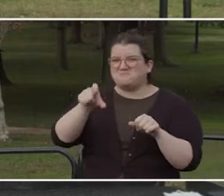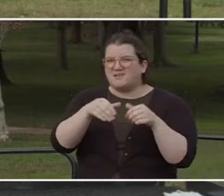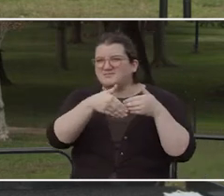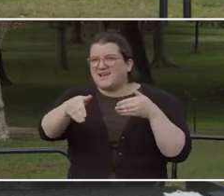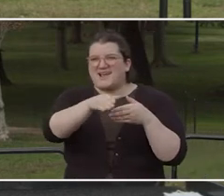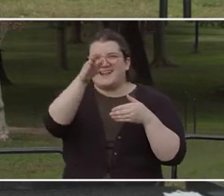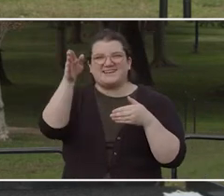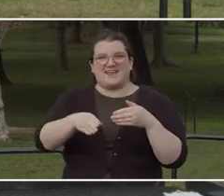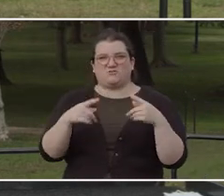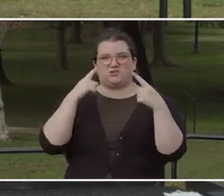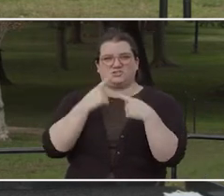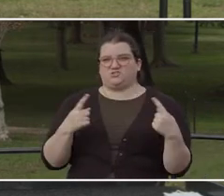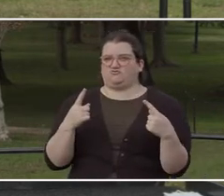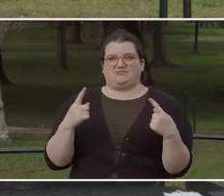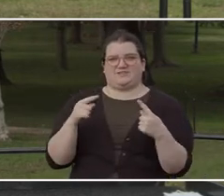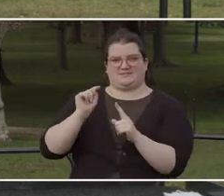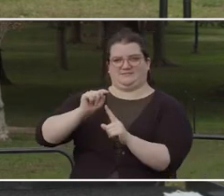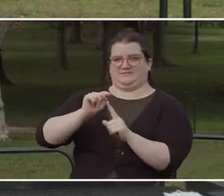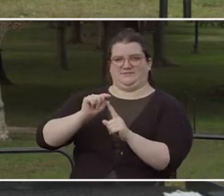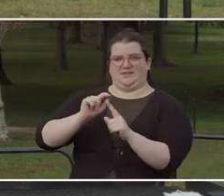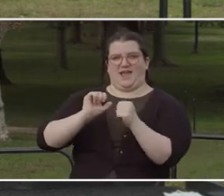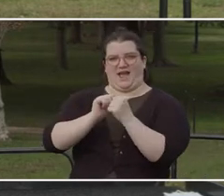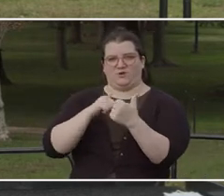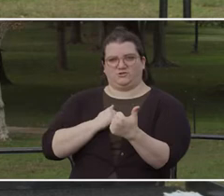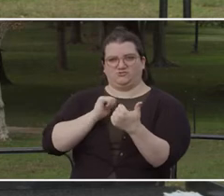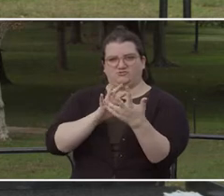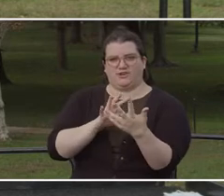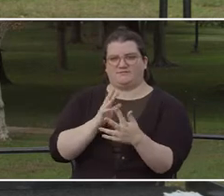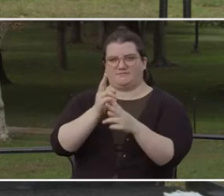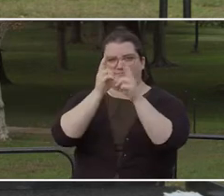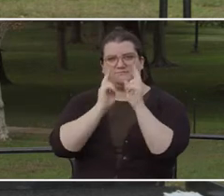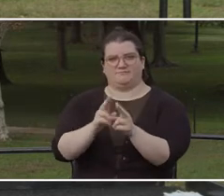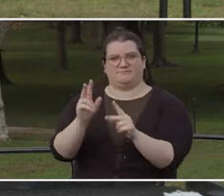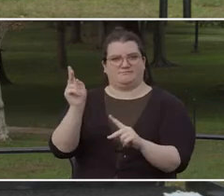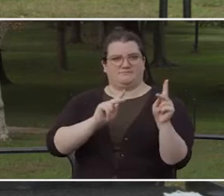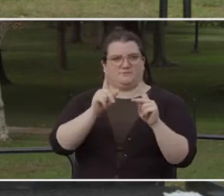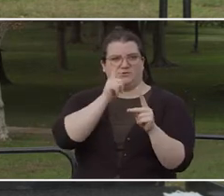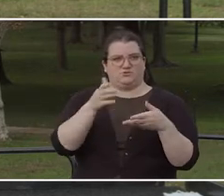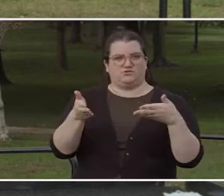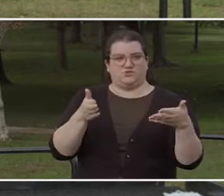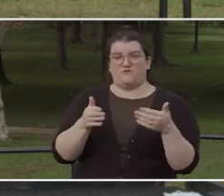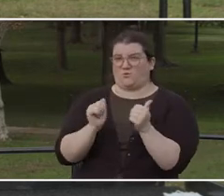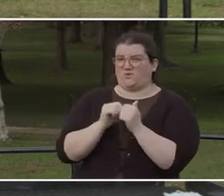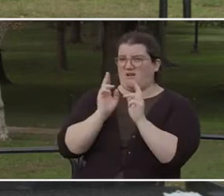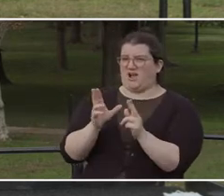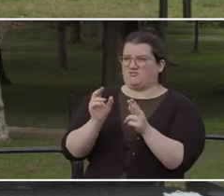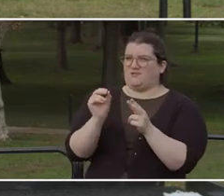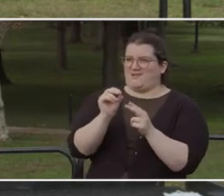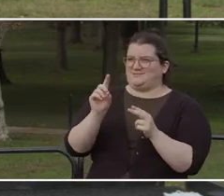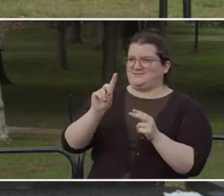disagreement as to how we treat and commemorate those who served with honor and dignity in that